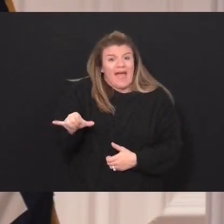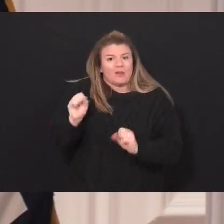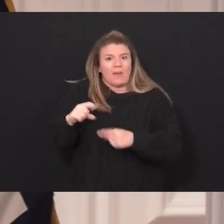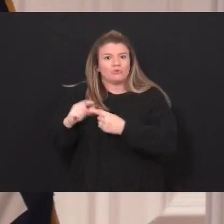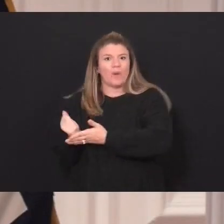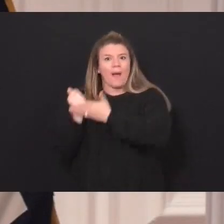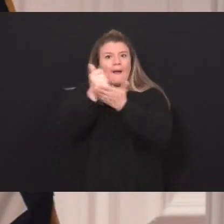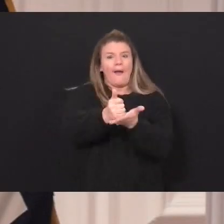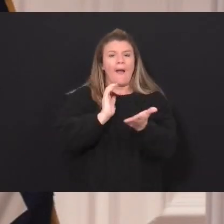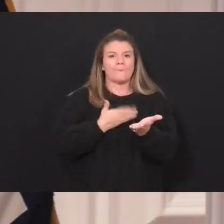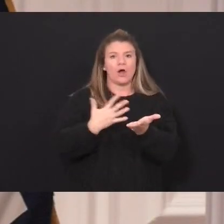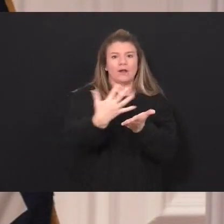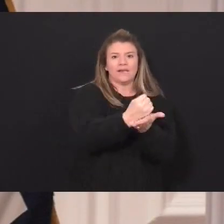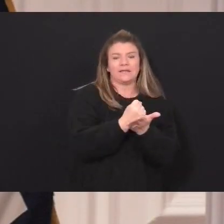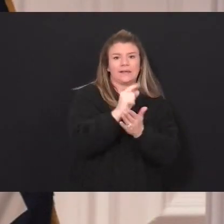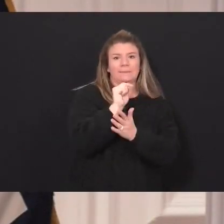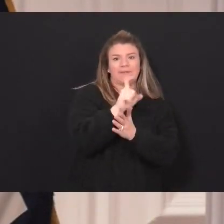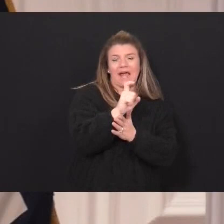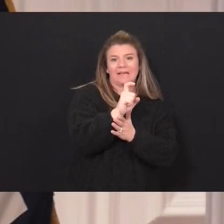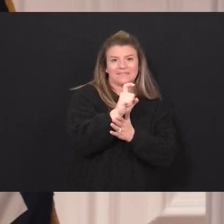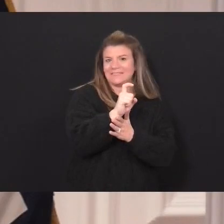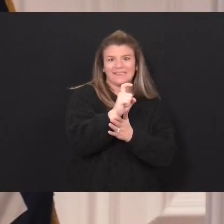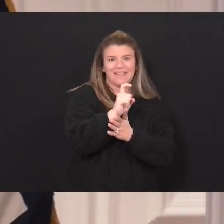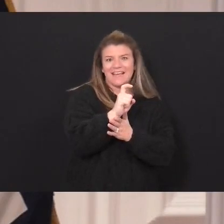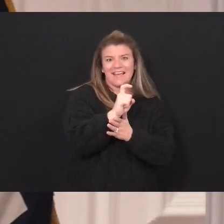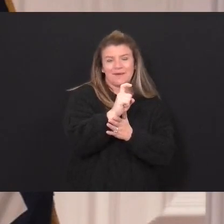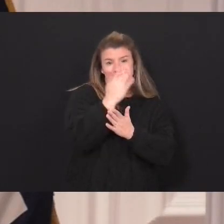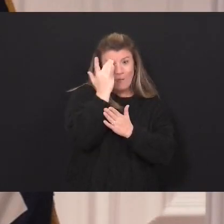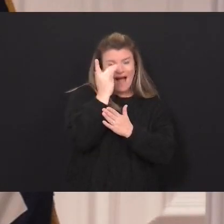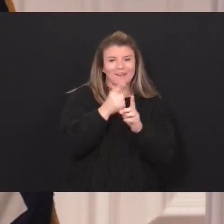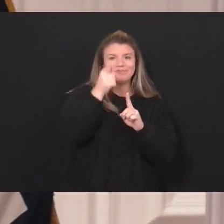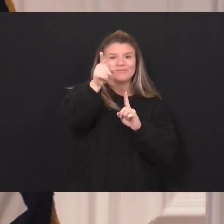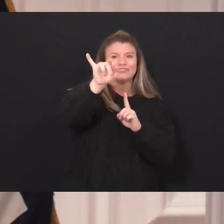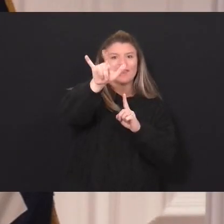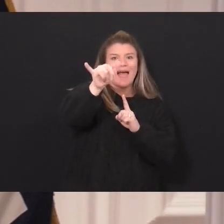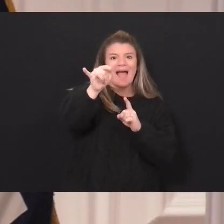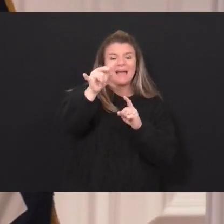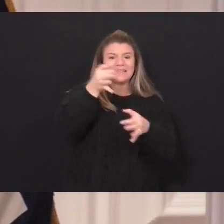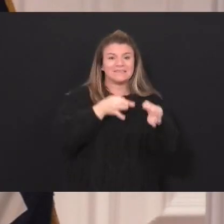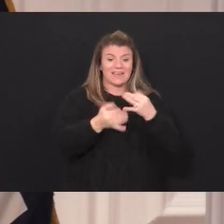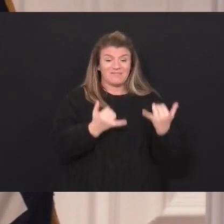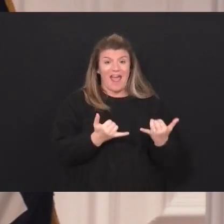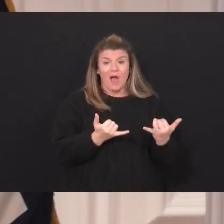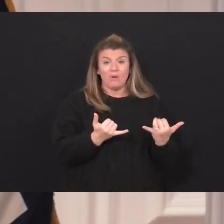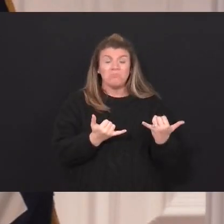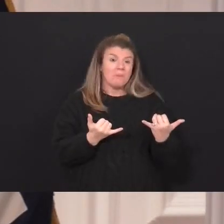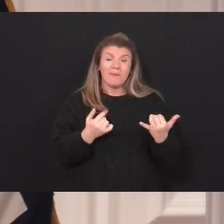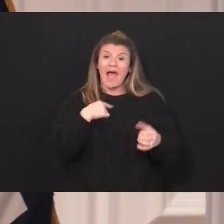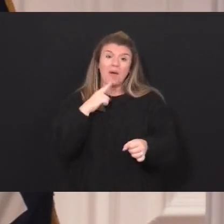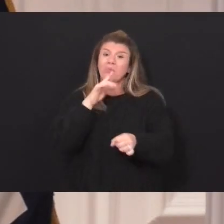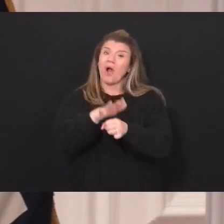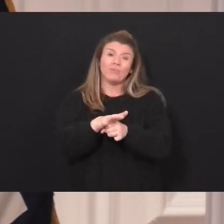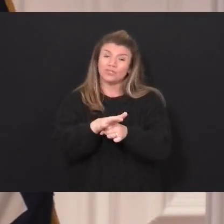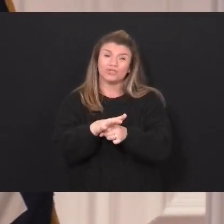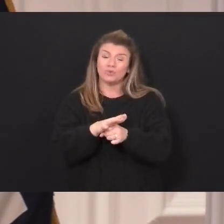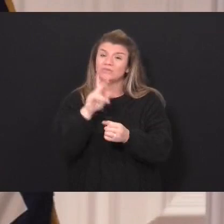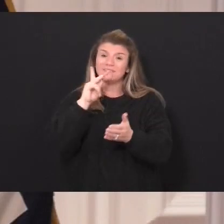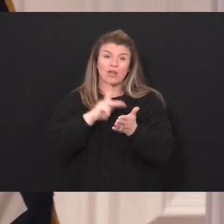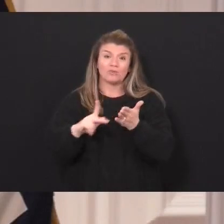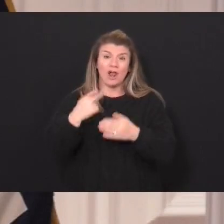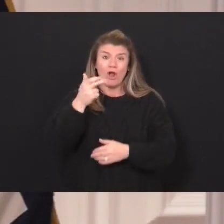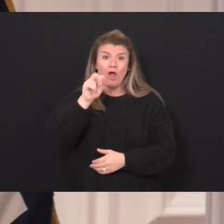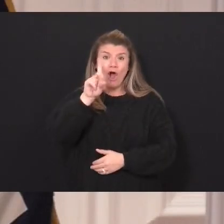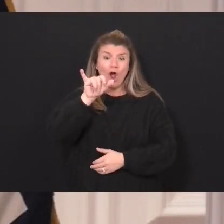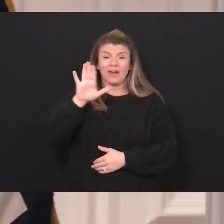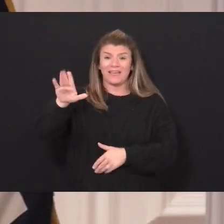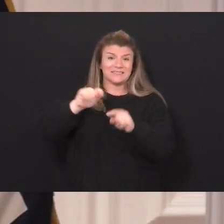tax coming in July versus the income tax coming in April. I'll promise you that Secretary Hardy and all of his people are working